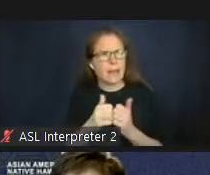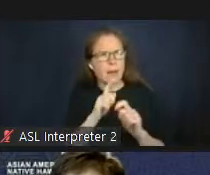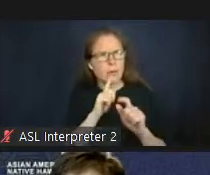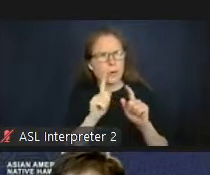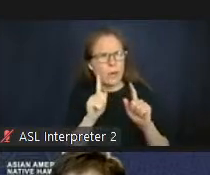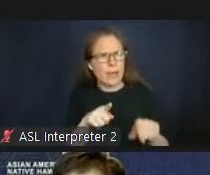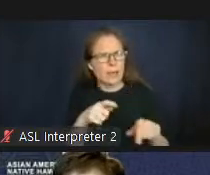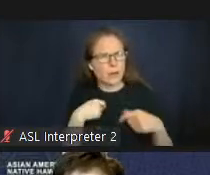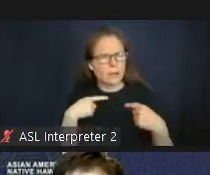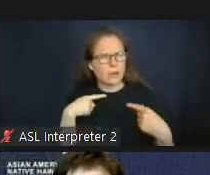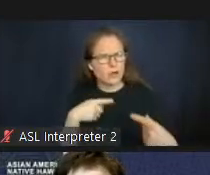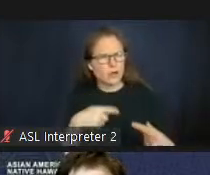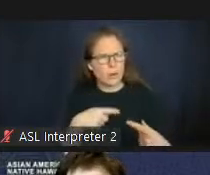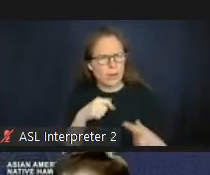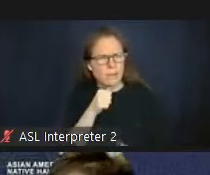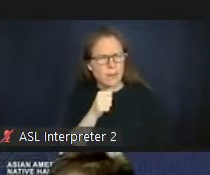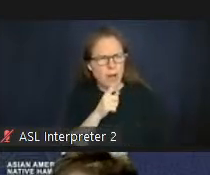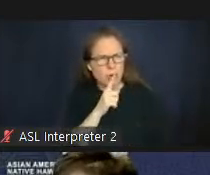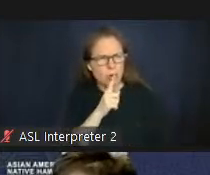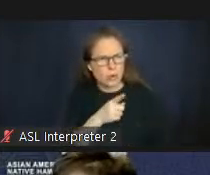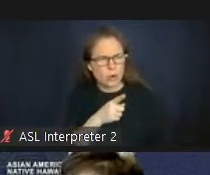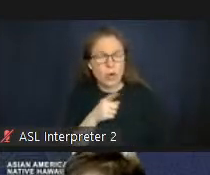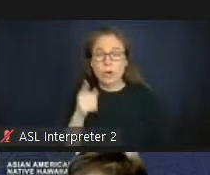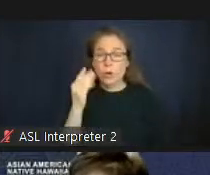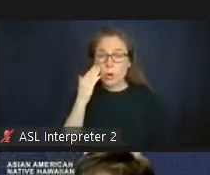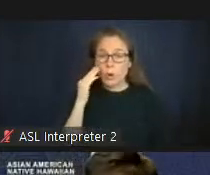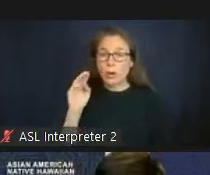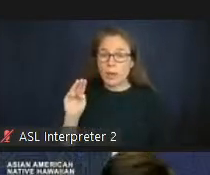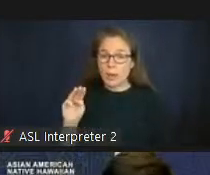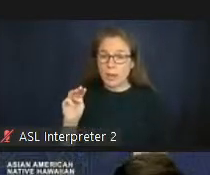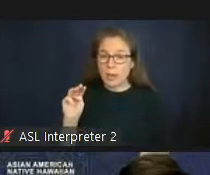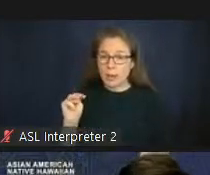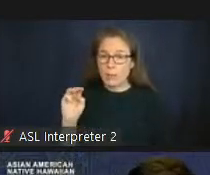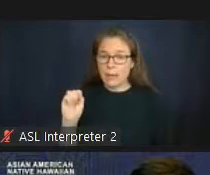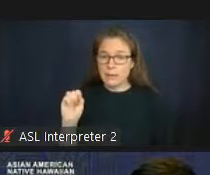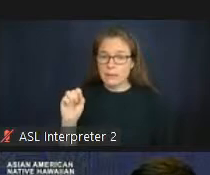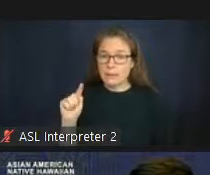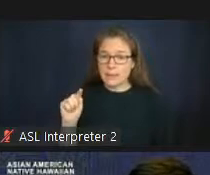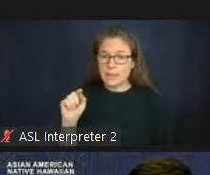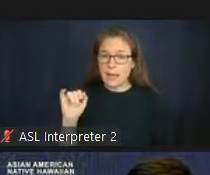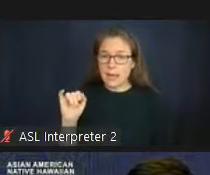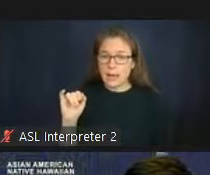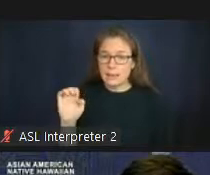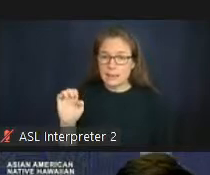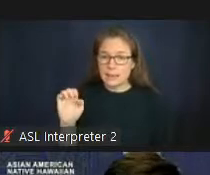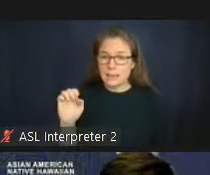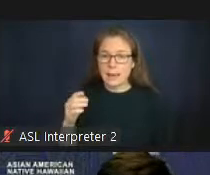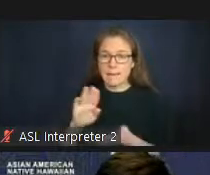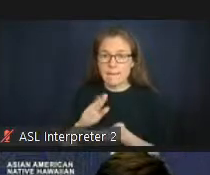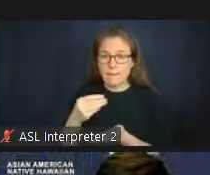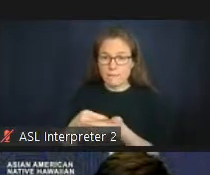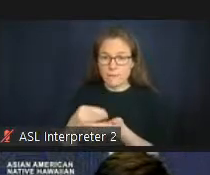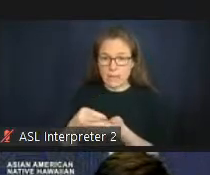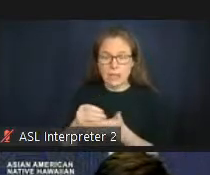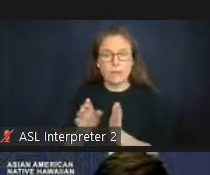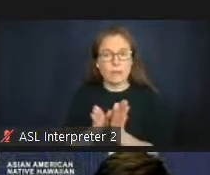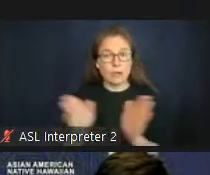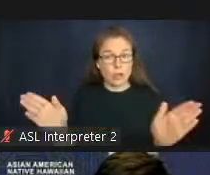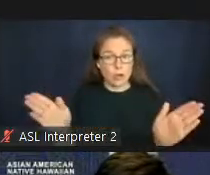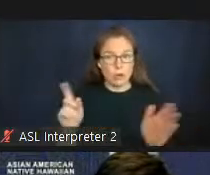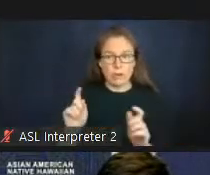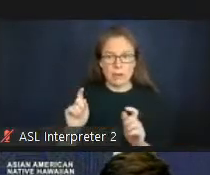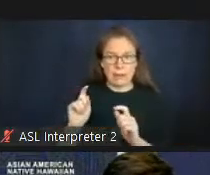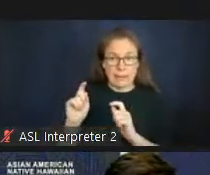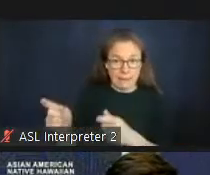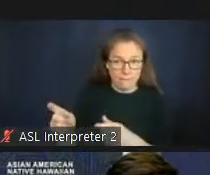as you noted, there were MSTIP funds, which is general fund, that were allocated here,